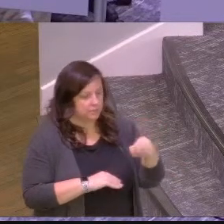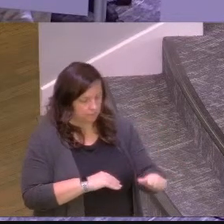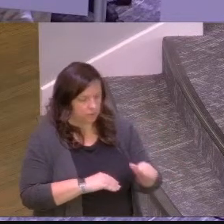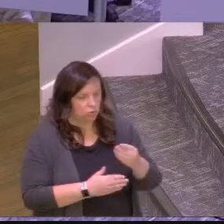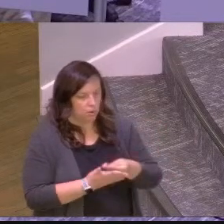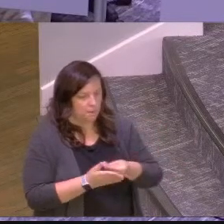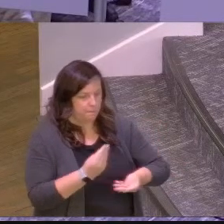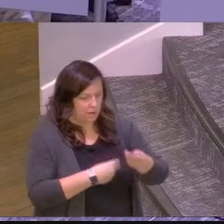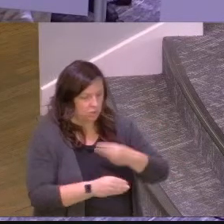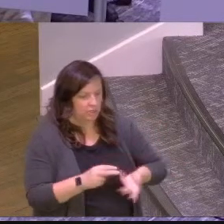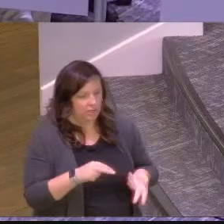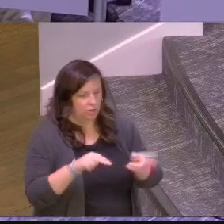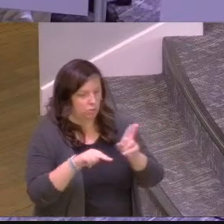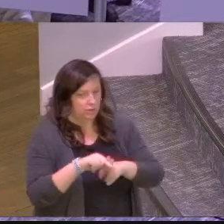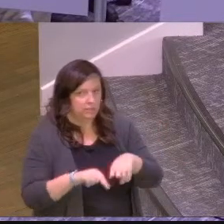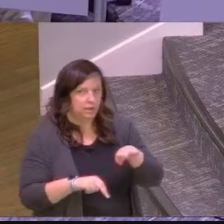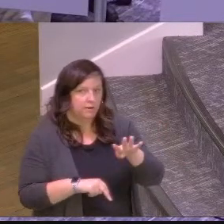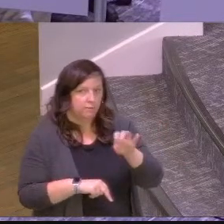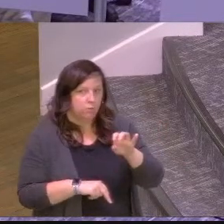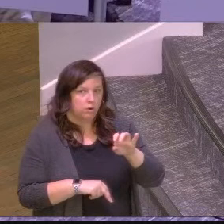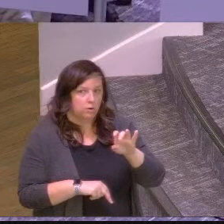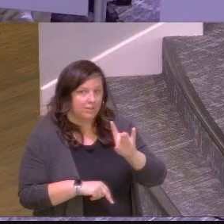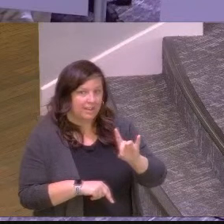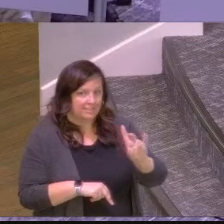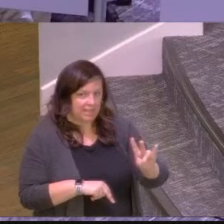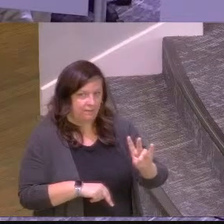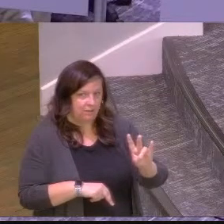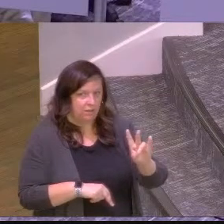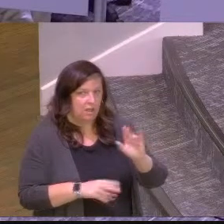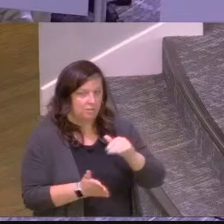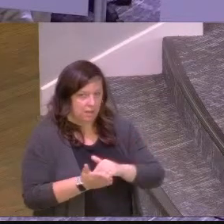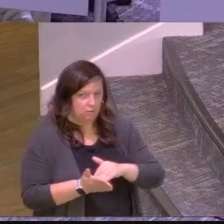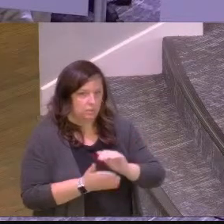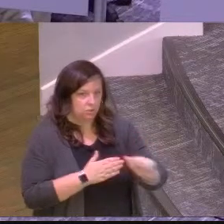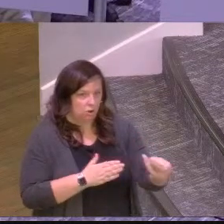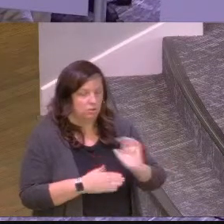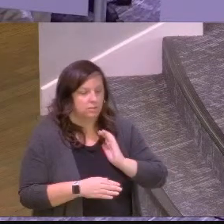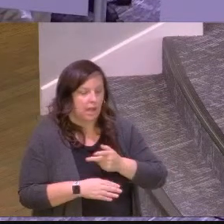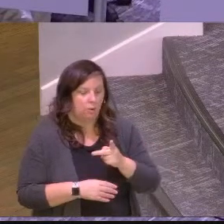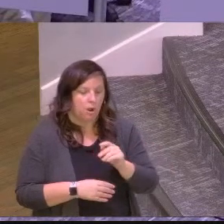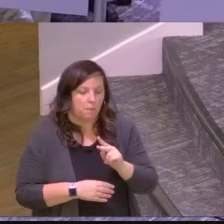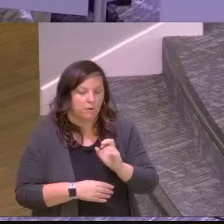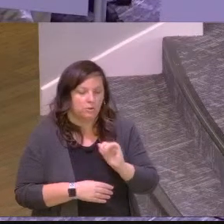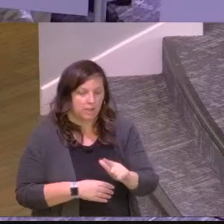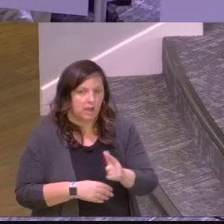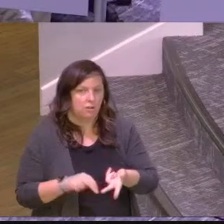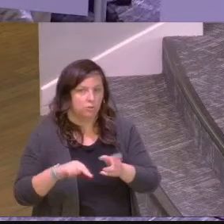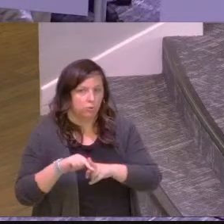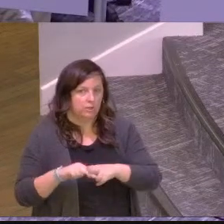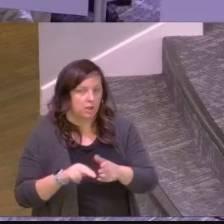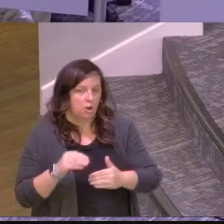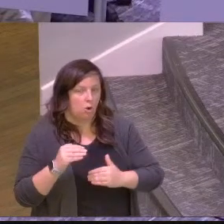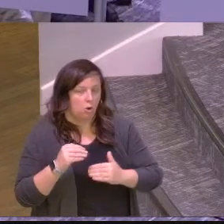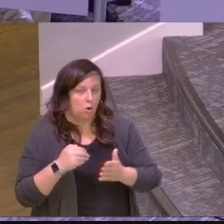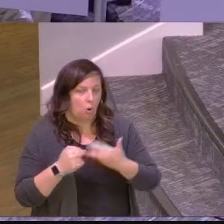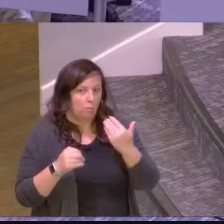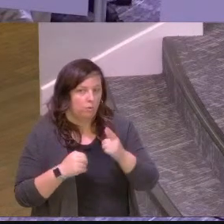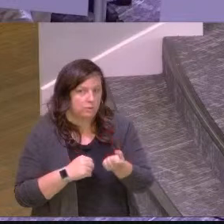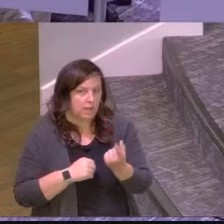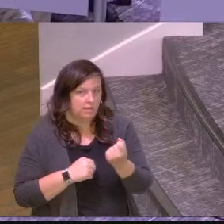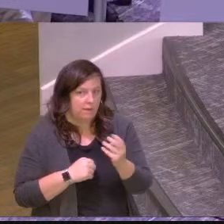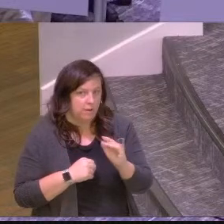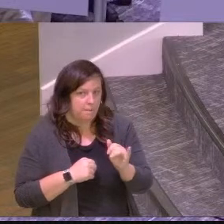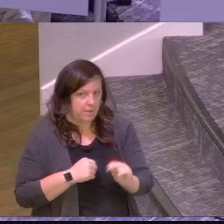increased $487,000, while our personnel budget increased almost $11 million. So in this